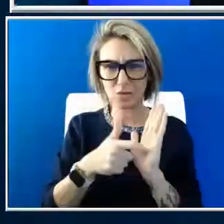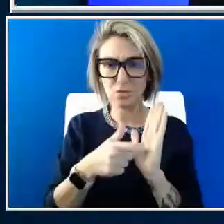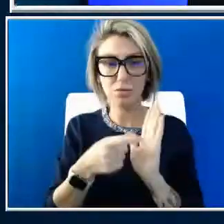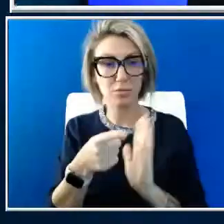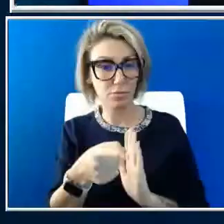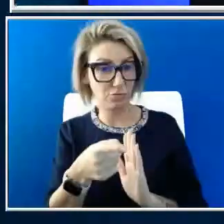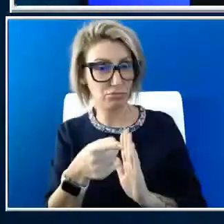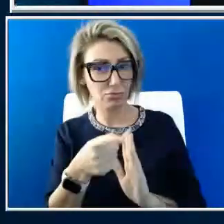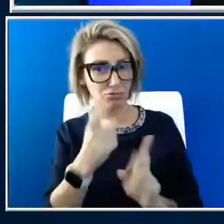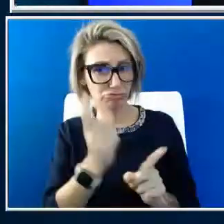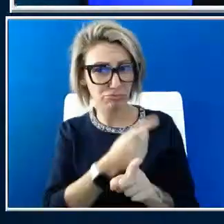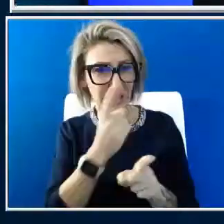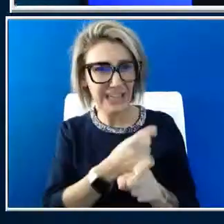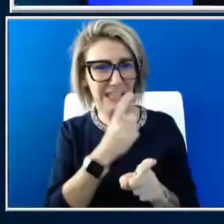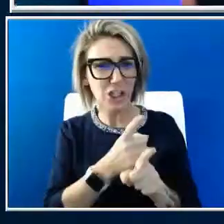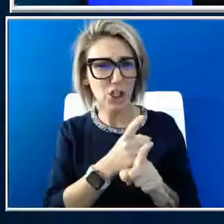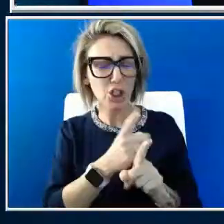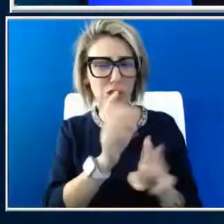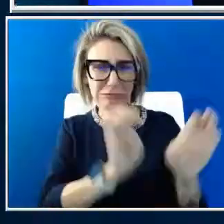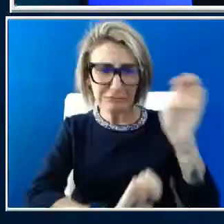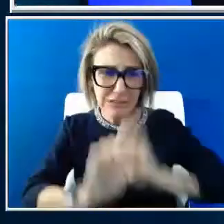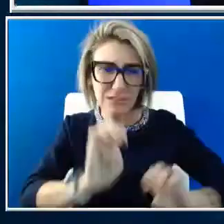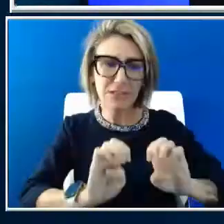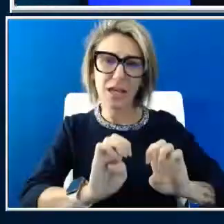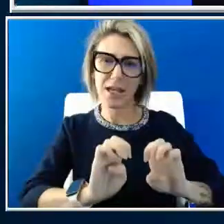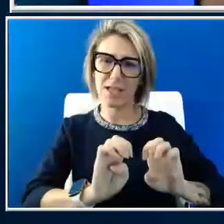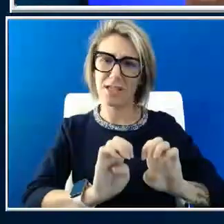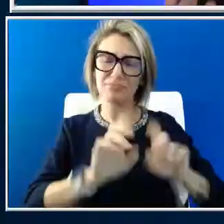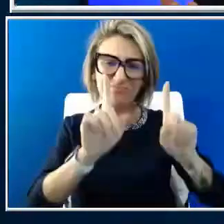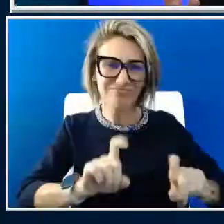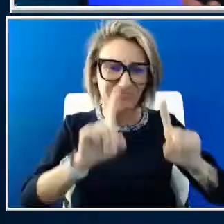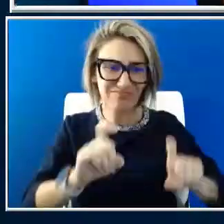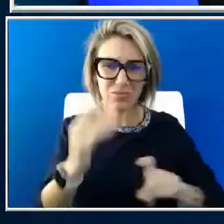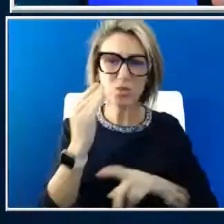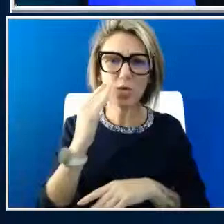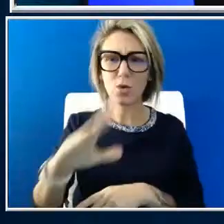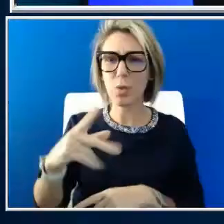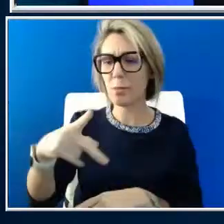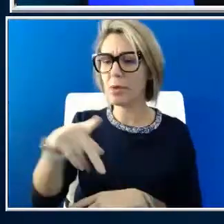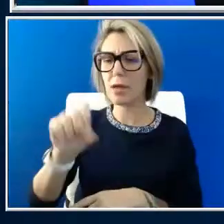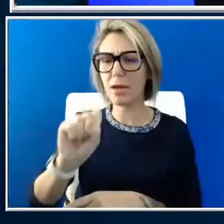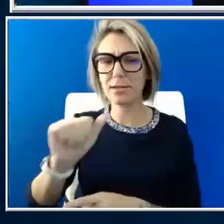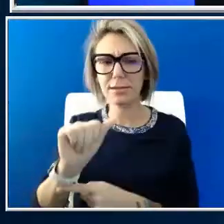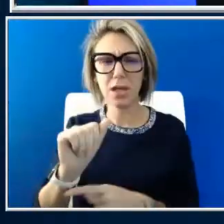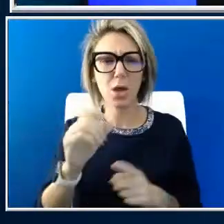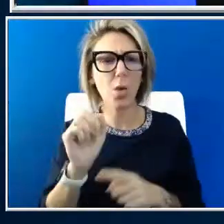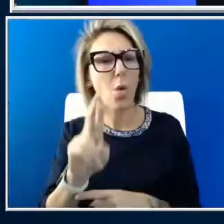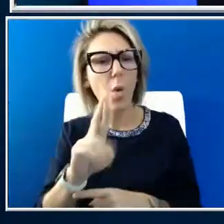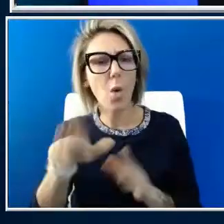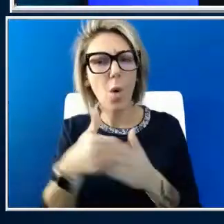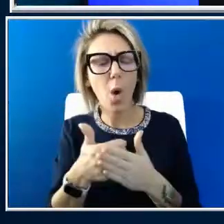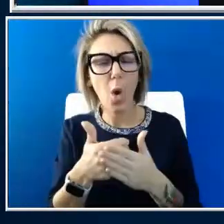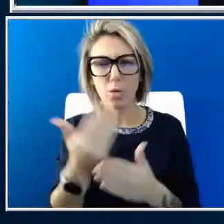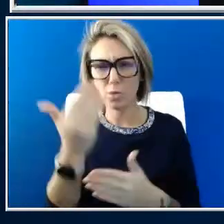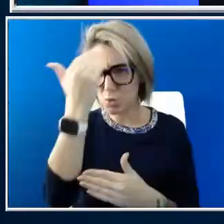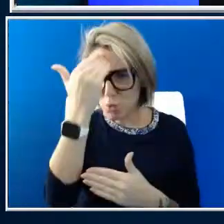regular exams and staying up and knowing what your PSA was, or was this all new to you, foreign, when you heard about